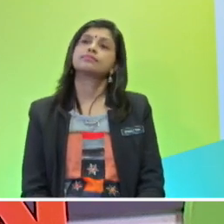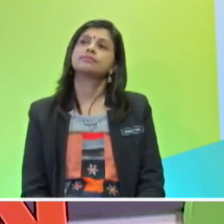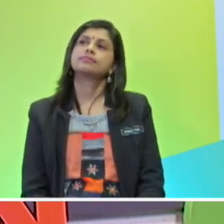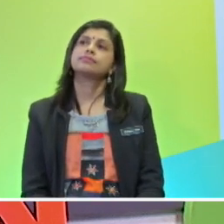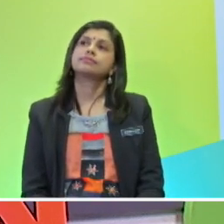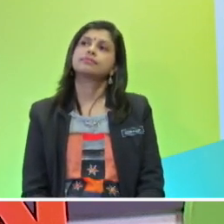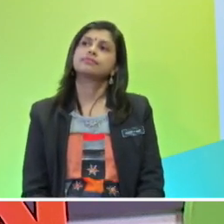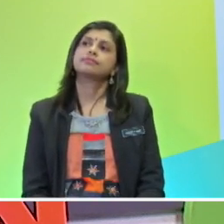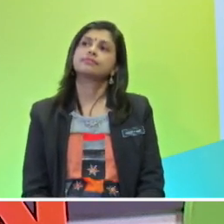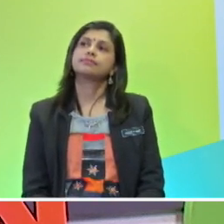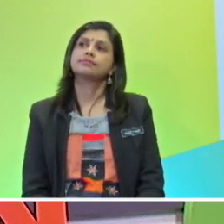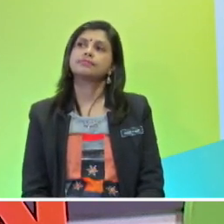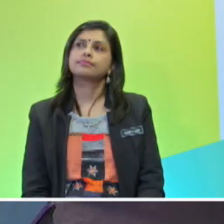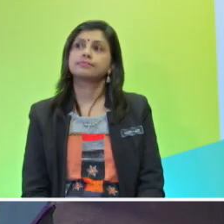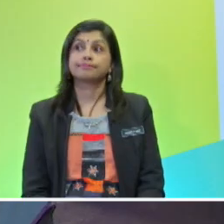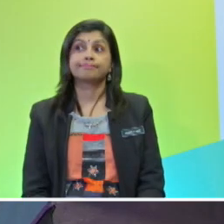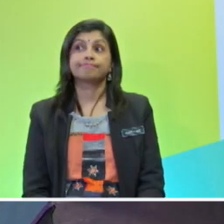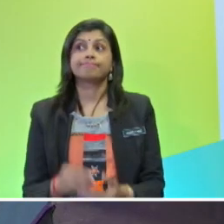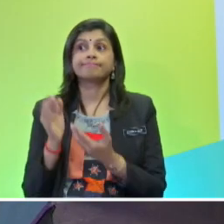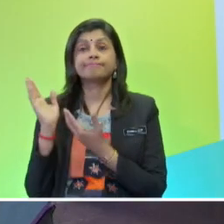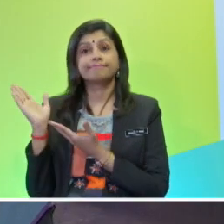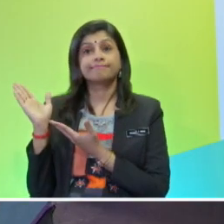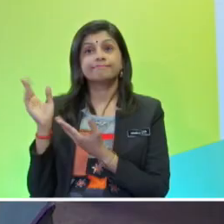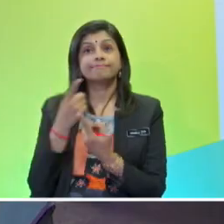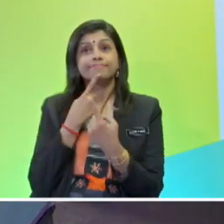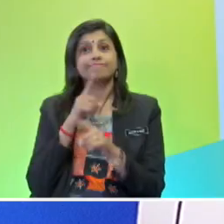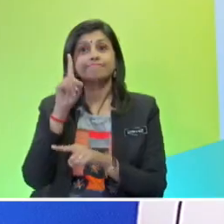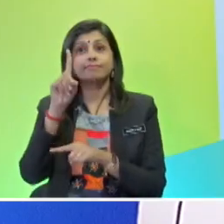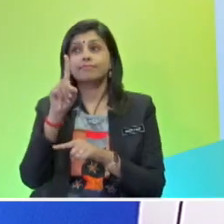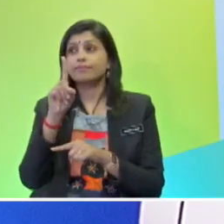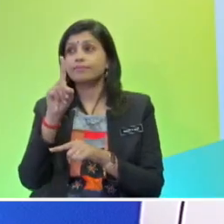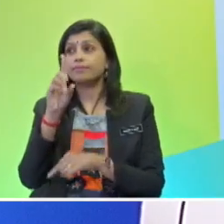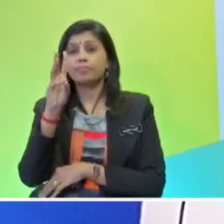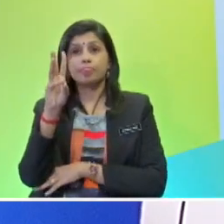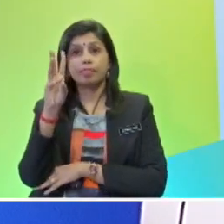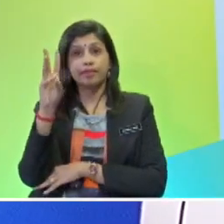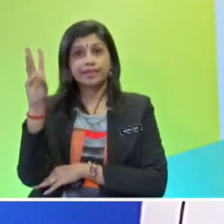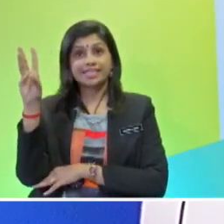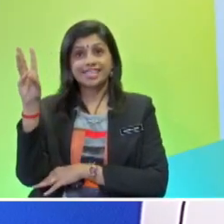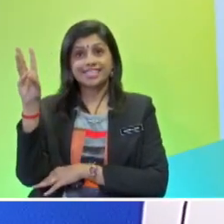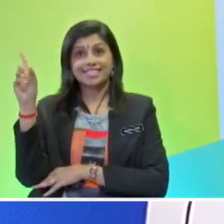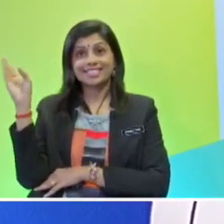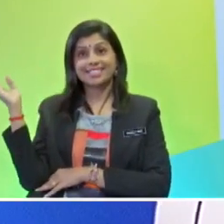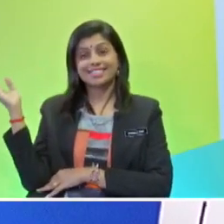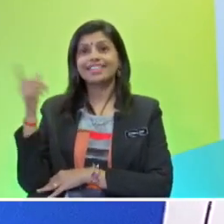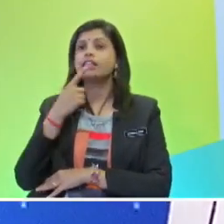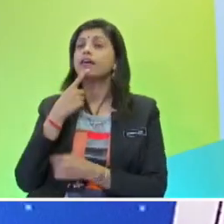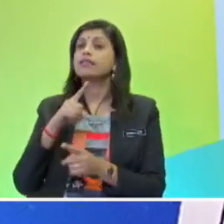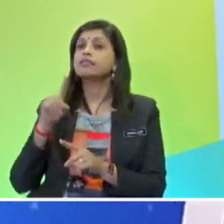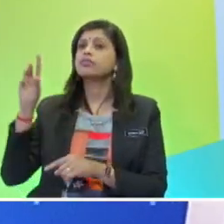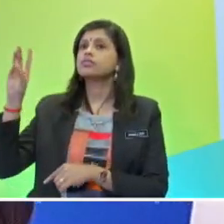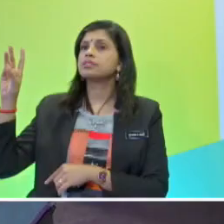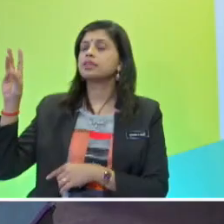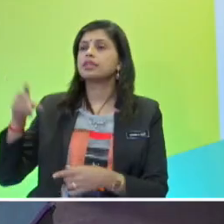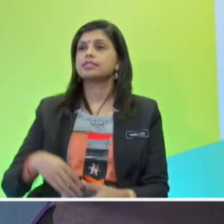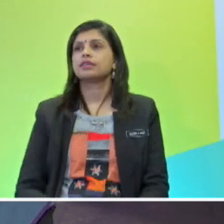and also the mixed number. 1. And the answer I got is 6. Wow, awesome. Good job. Yay. All